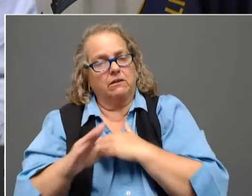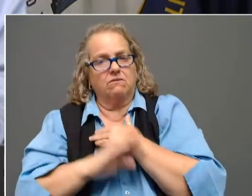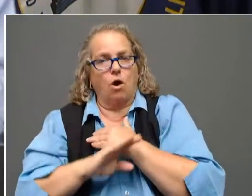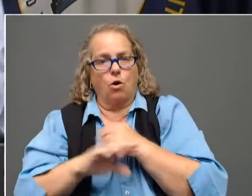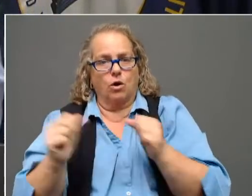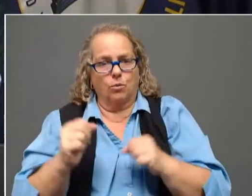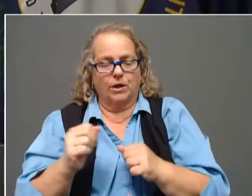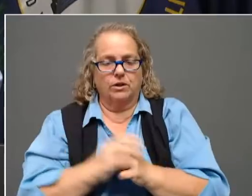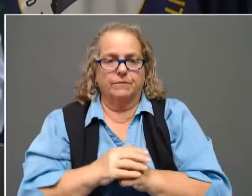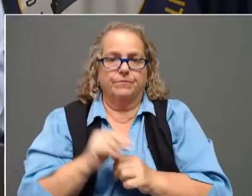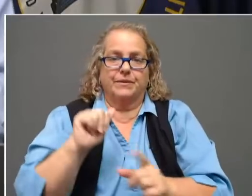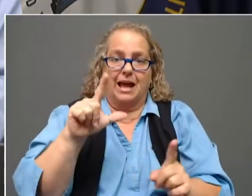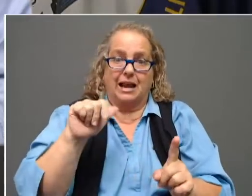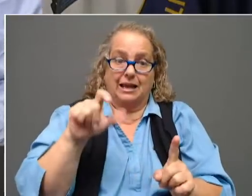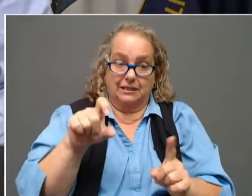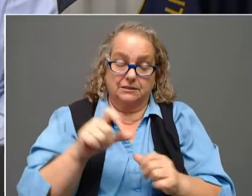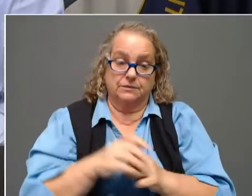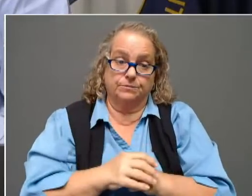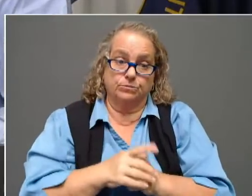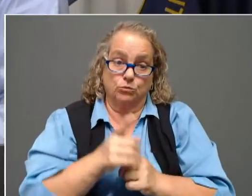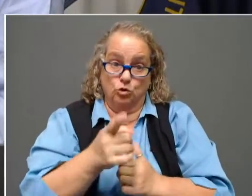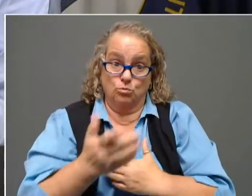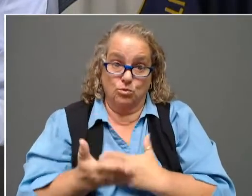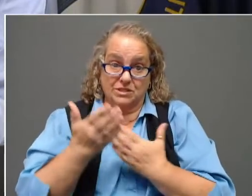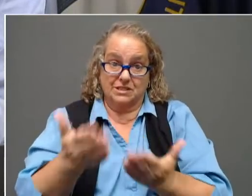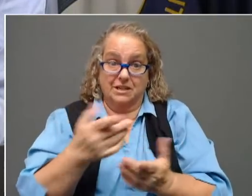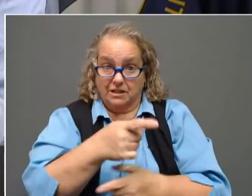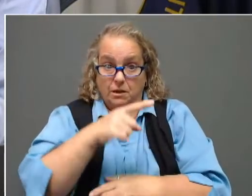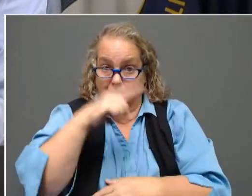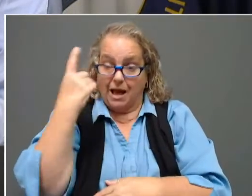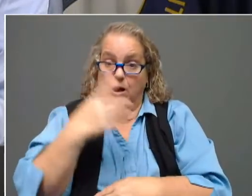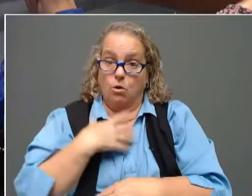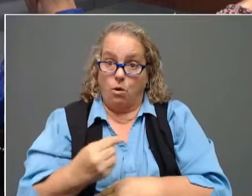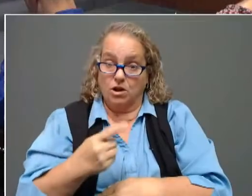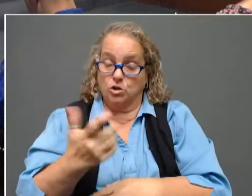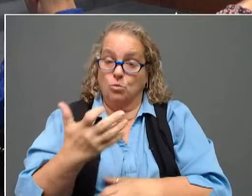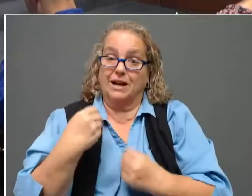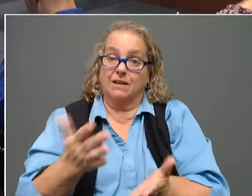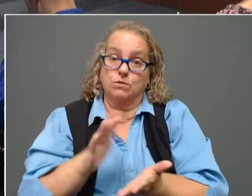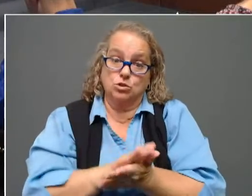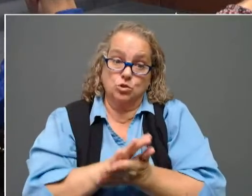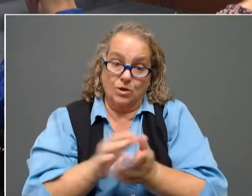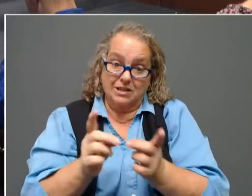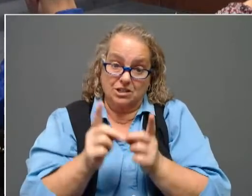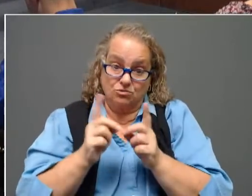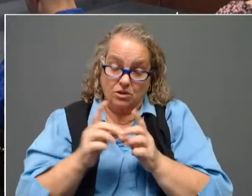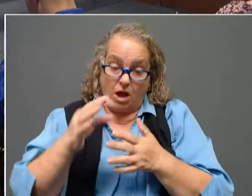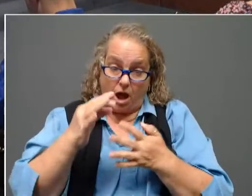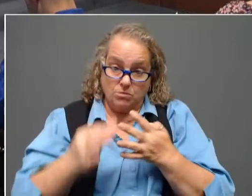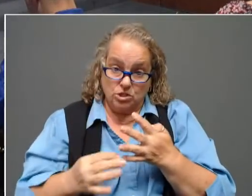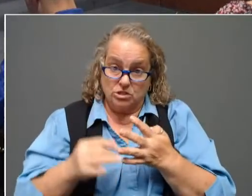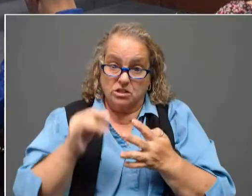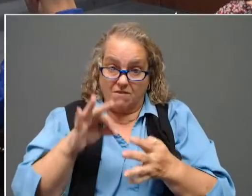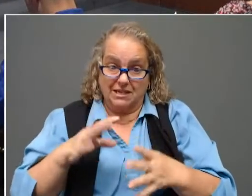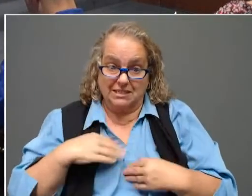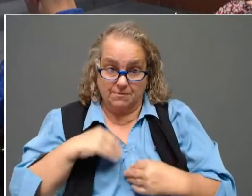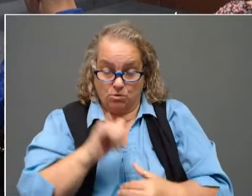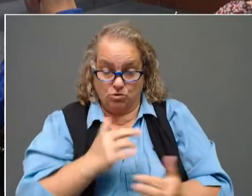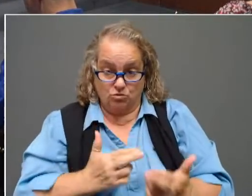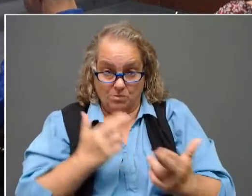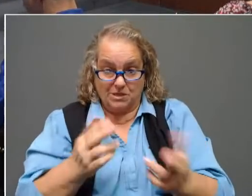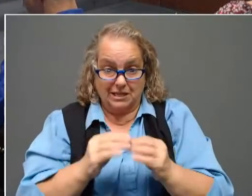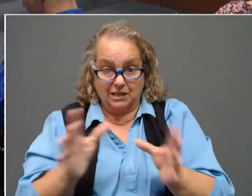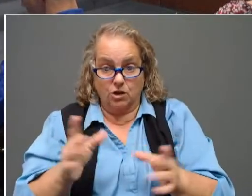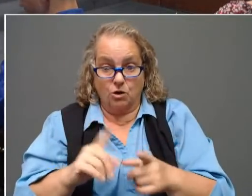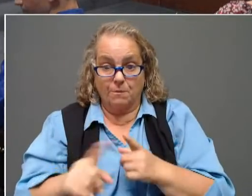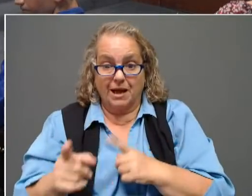much, but you present it as very black and white. You want to give school districts the option of heeding these recommendations, which are very clear. History tells us